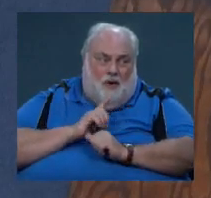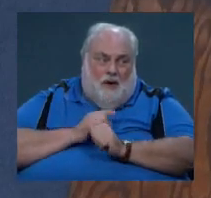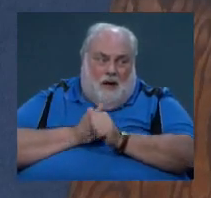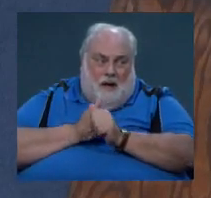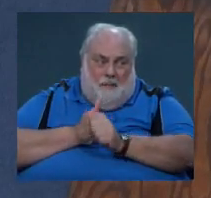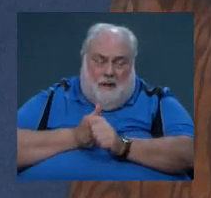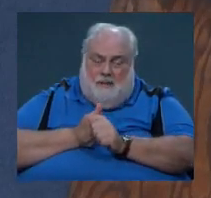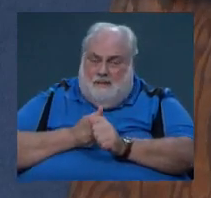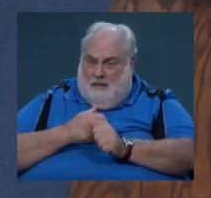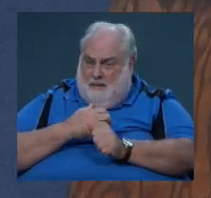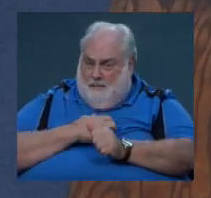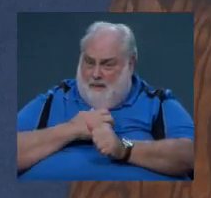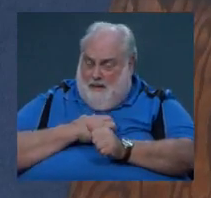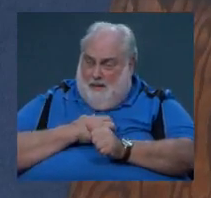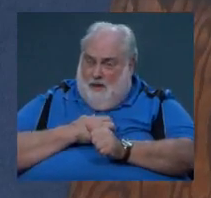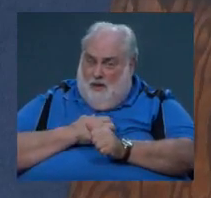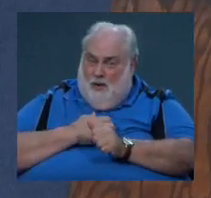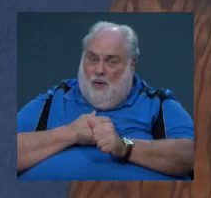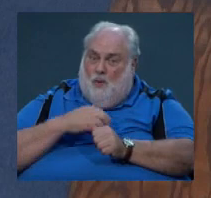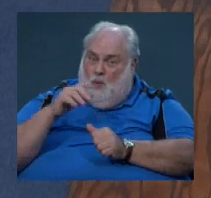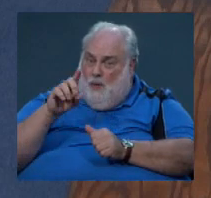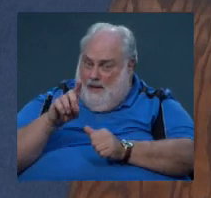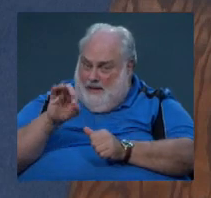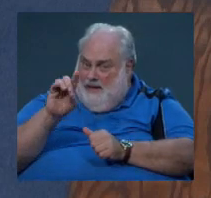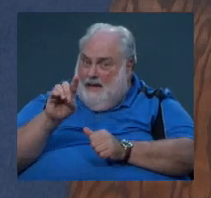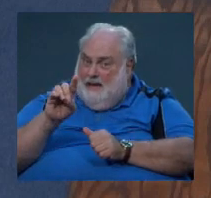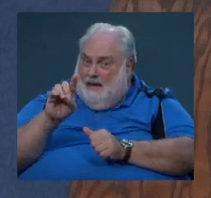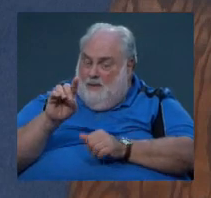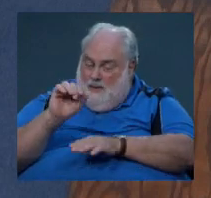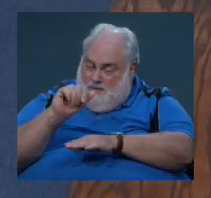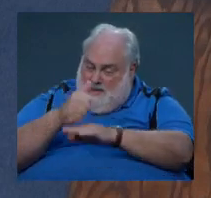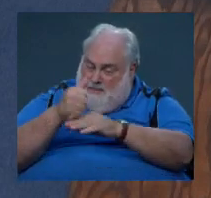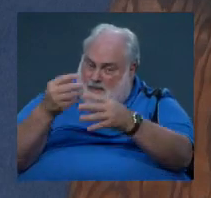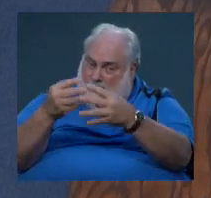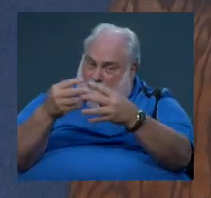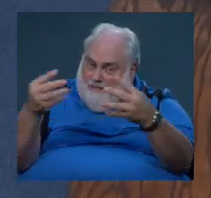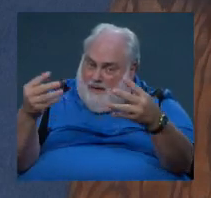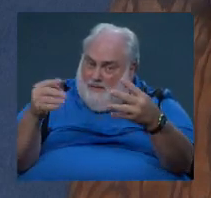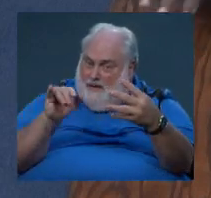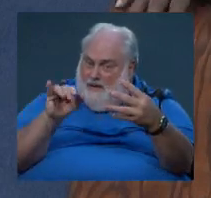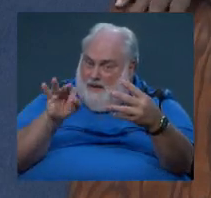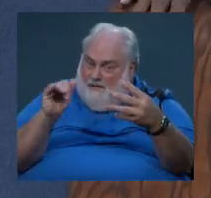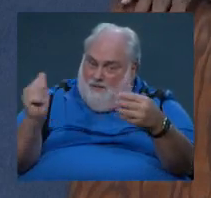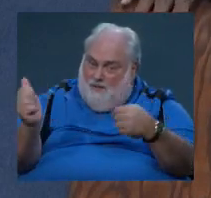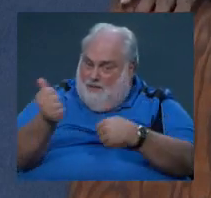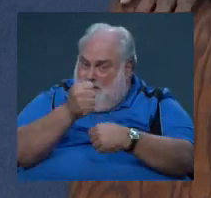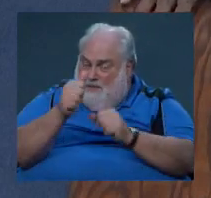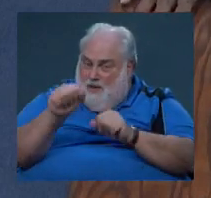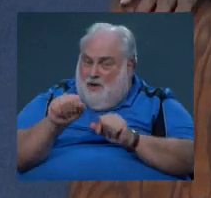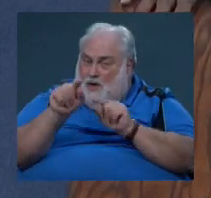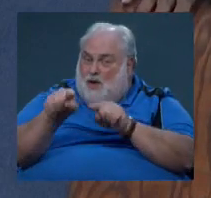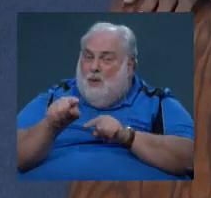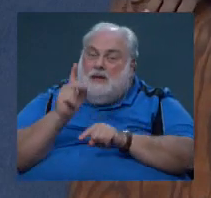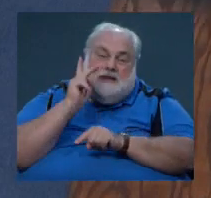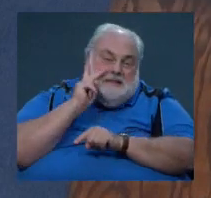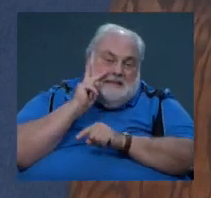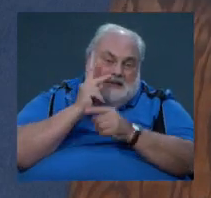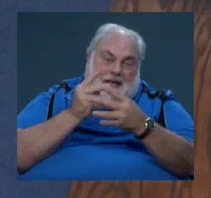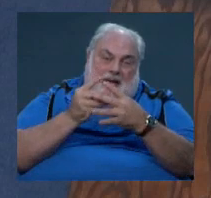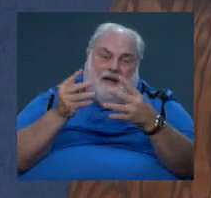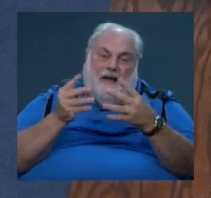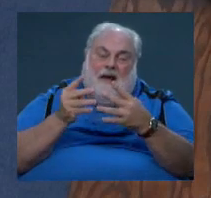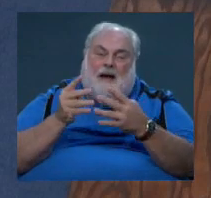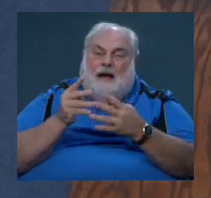upon the complaints, we put the fence in, and if you would go through there and look at the fence, it is